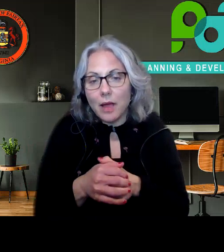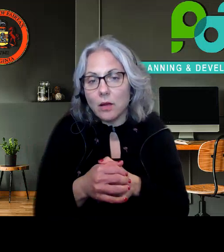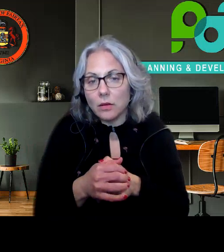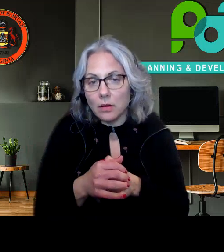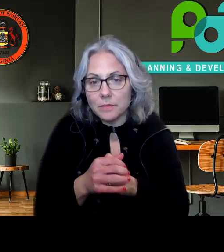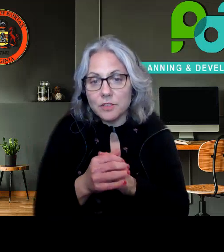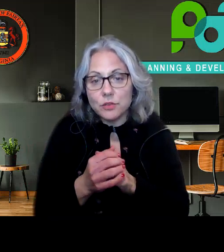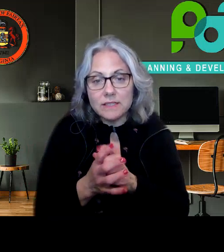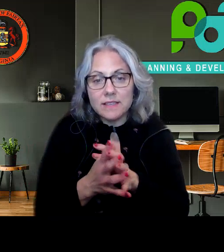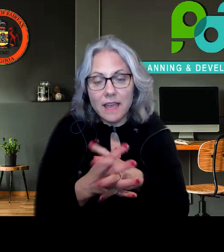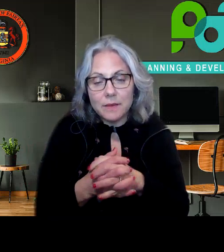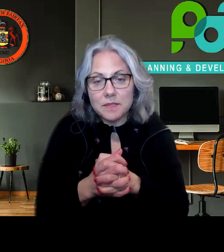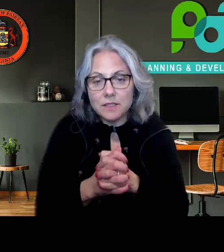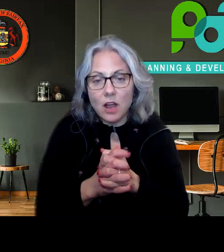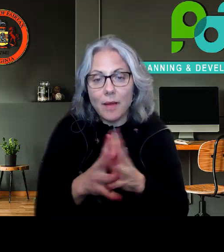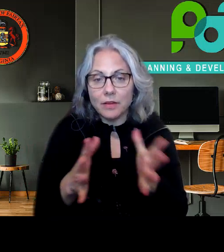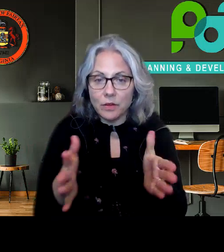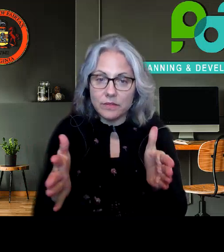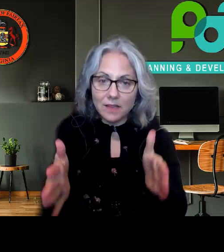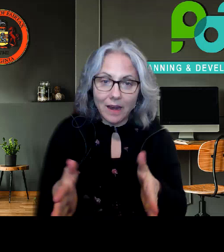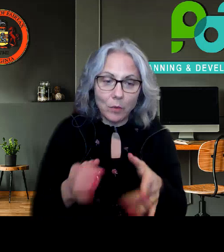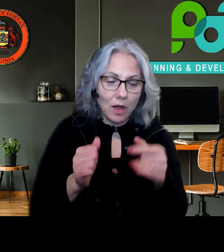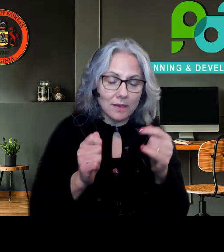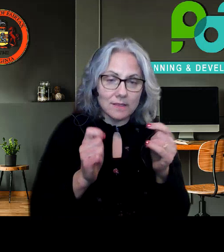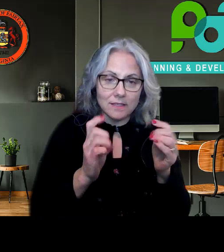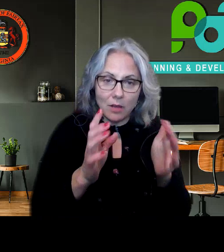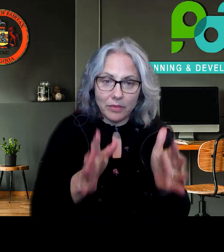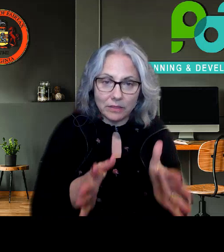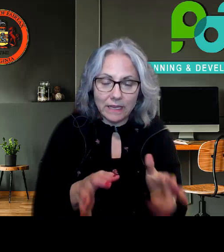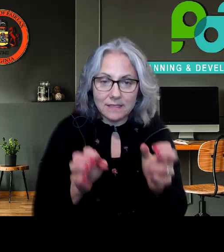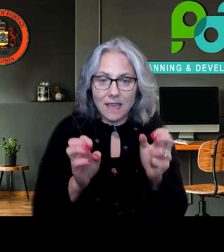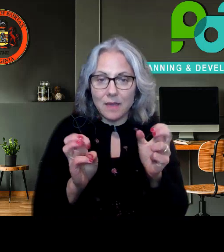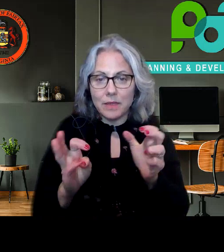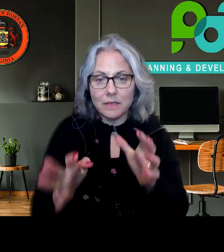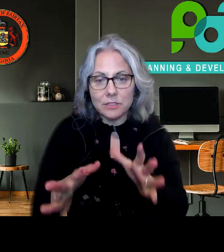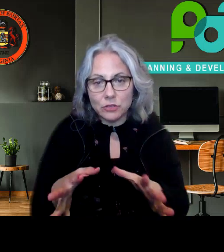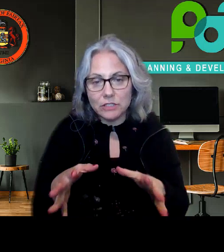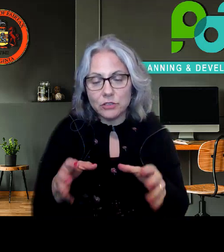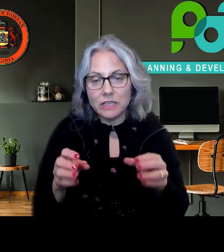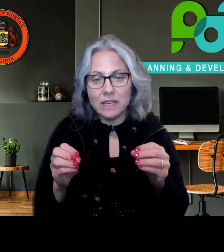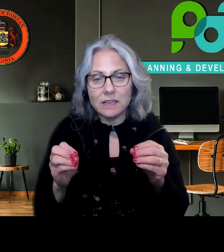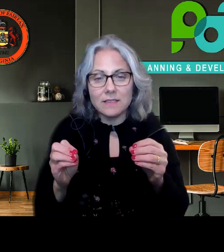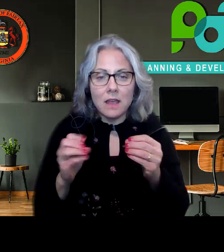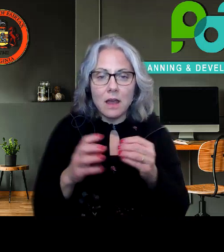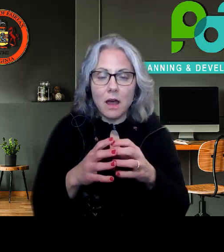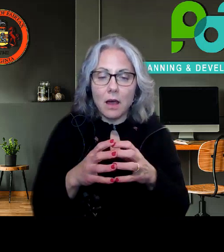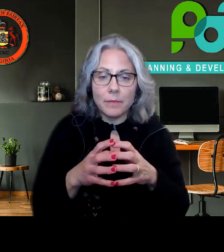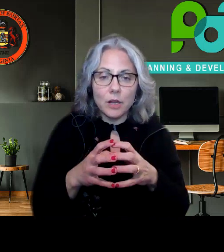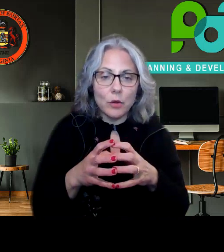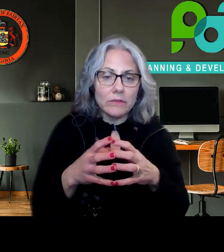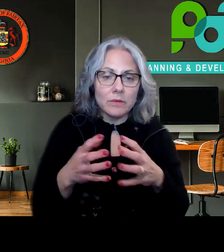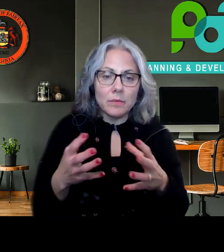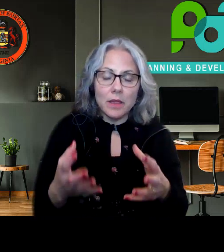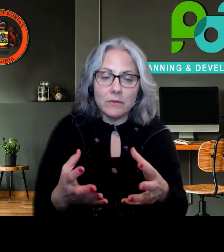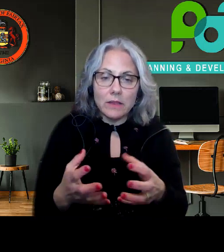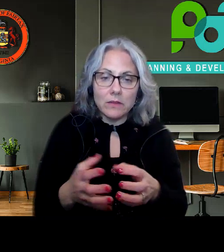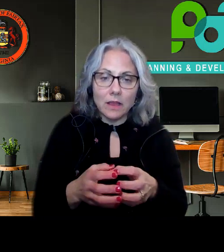talk about streetscapes. They talk about, you know, the sidewalks. They talk about the landscaping, street trees. You